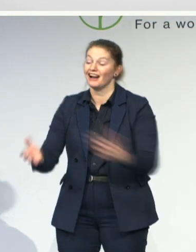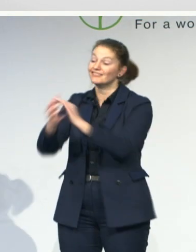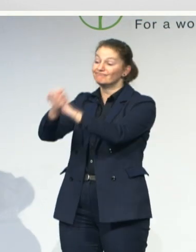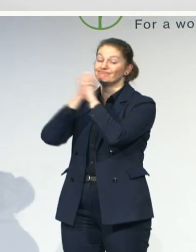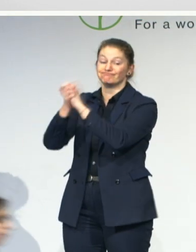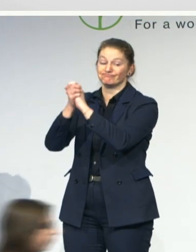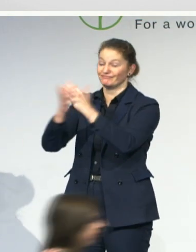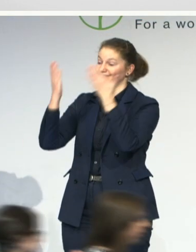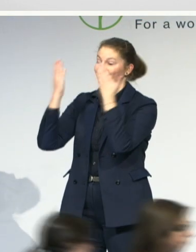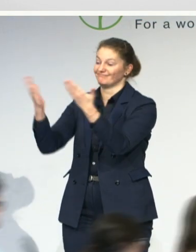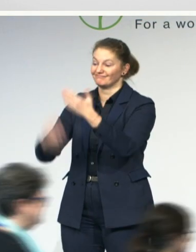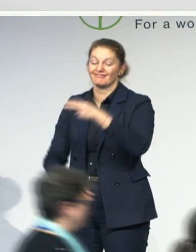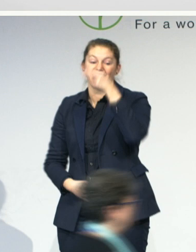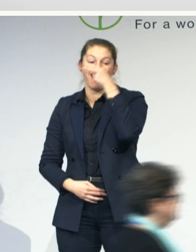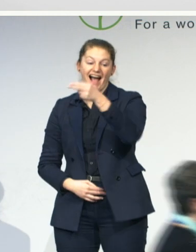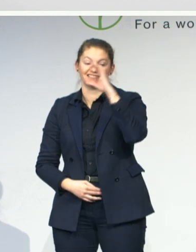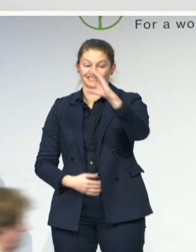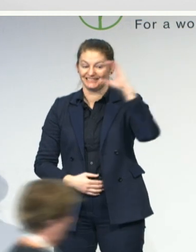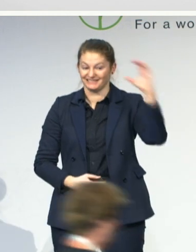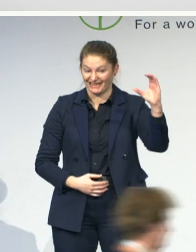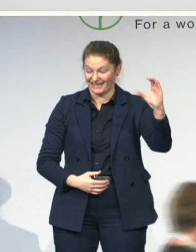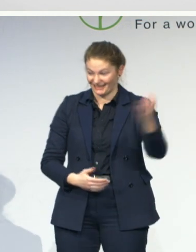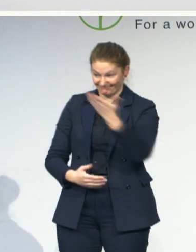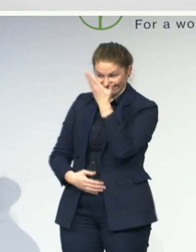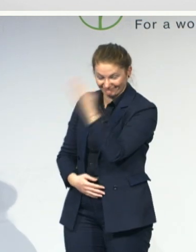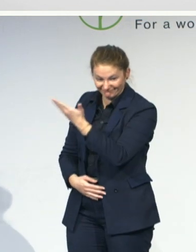Congratulations to the Houston Community College from the United States.